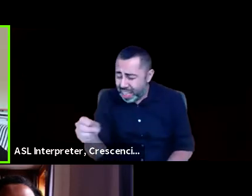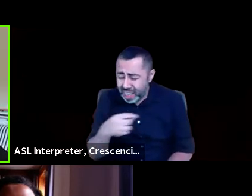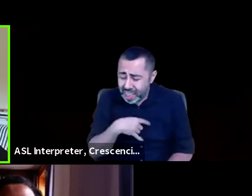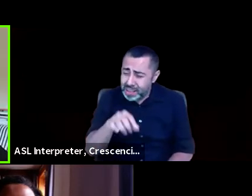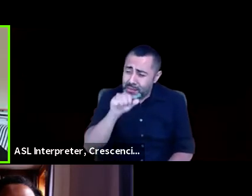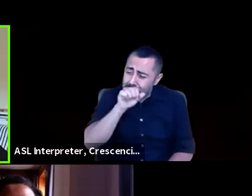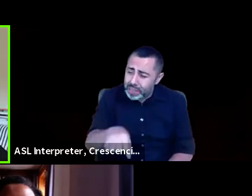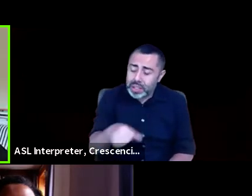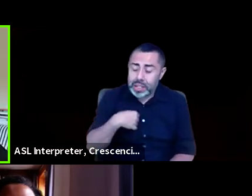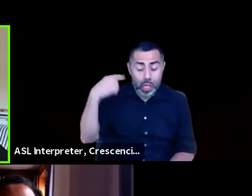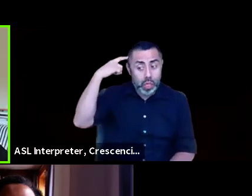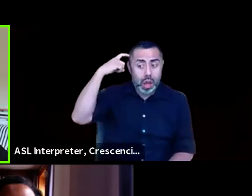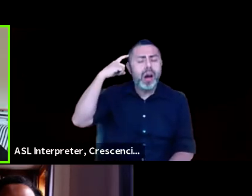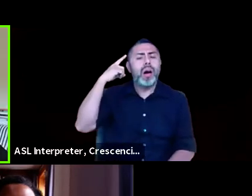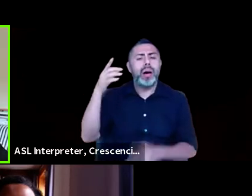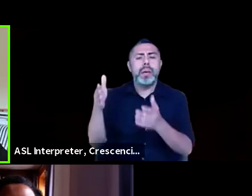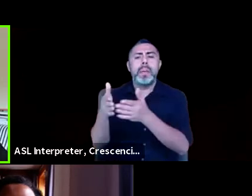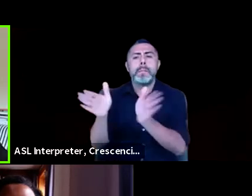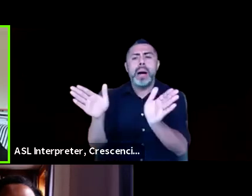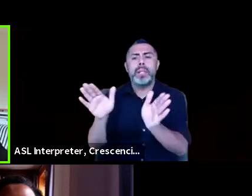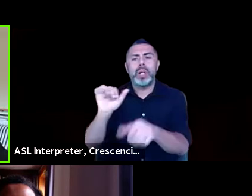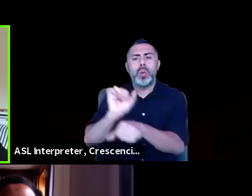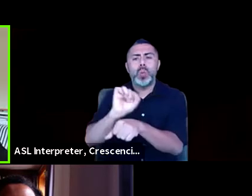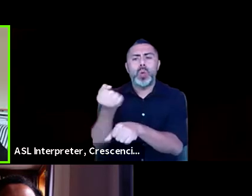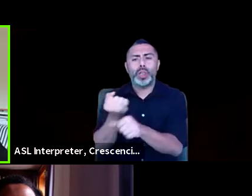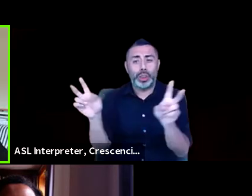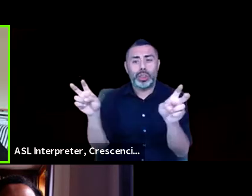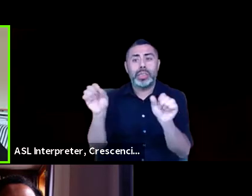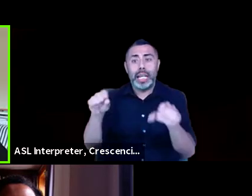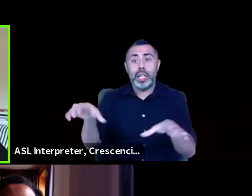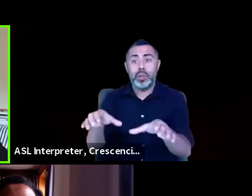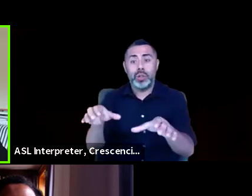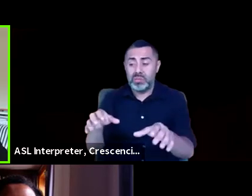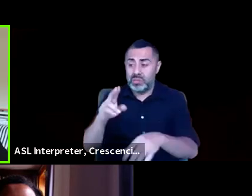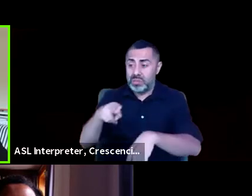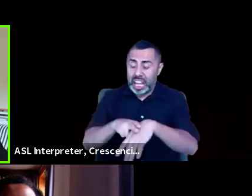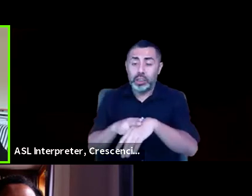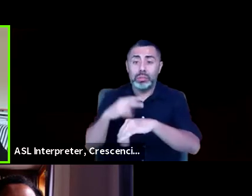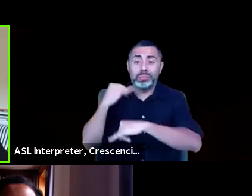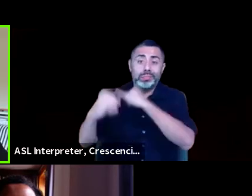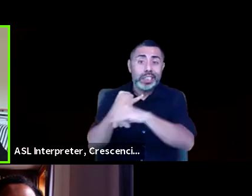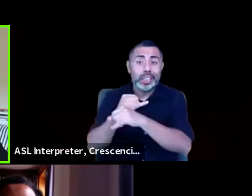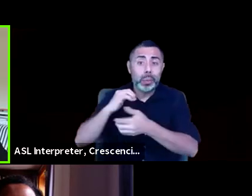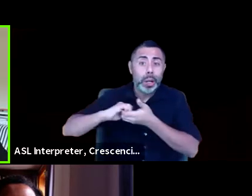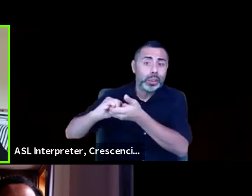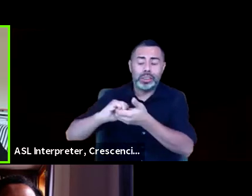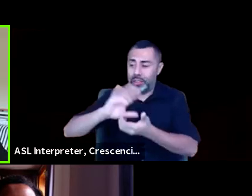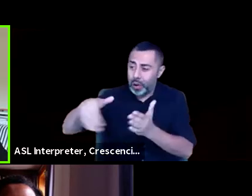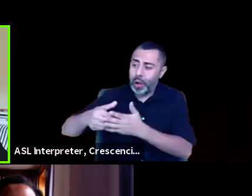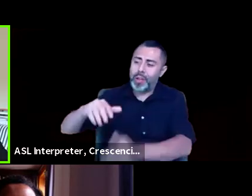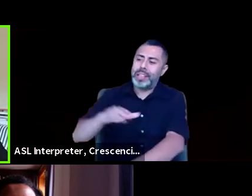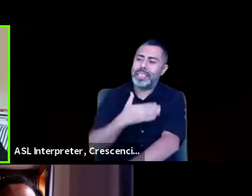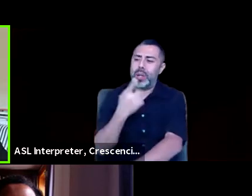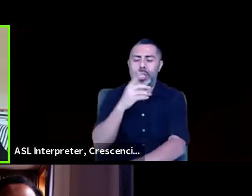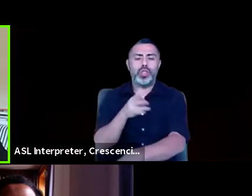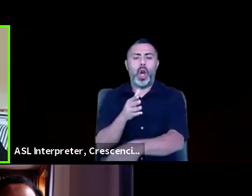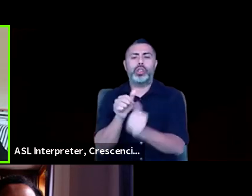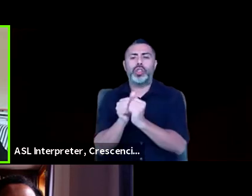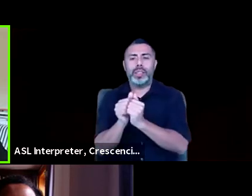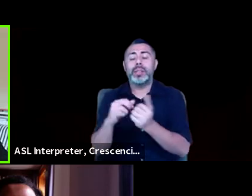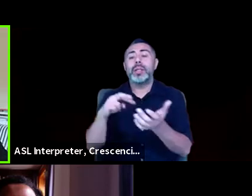can do that both local and we can do it with our national and international partners. We can all sing one song together. So Public Works